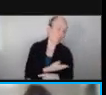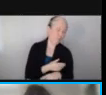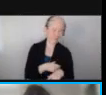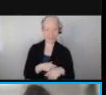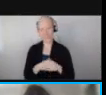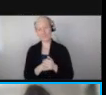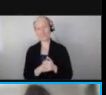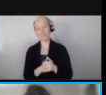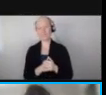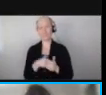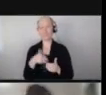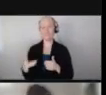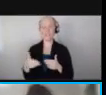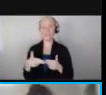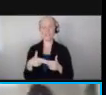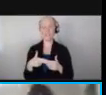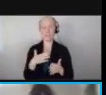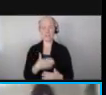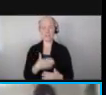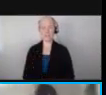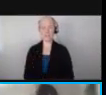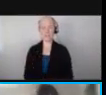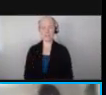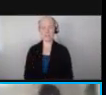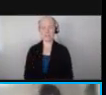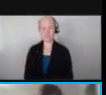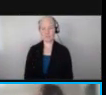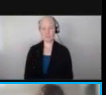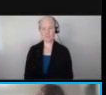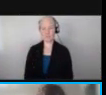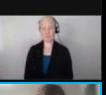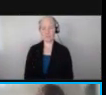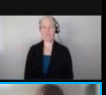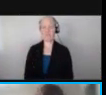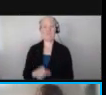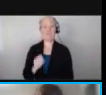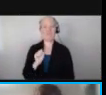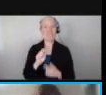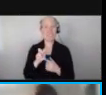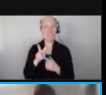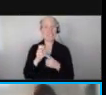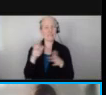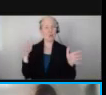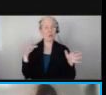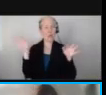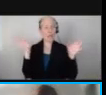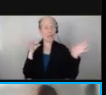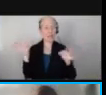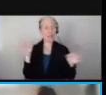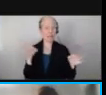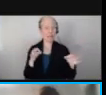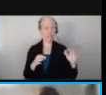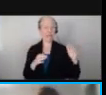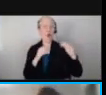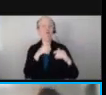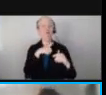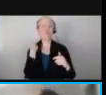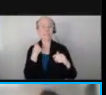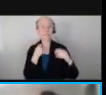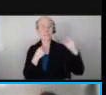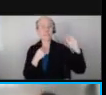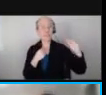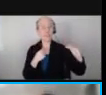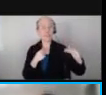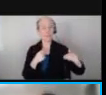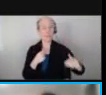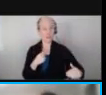slide, please. You guys saw this slide. Steve went through it and described it really very, very nicely. But at our board,